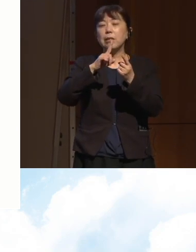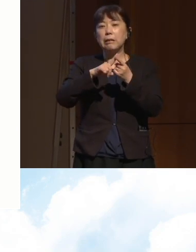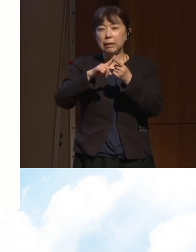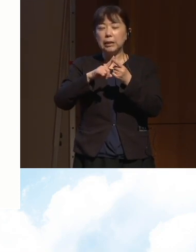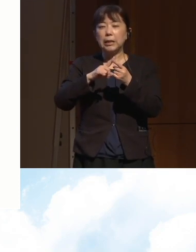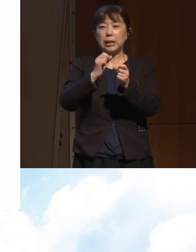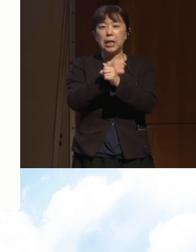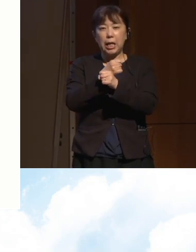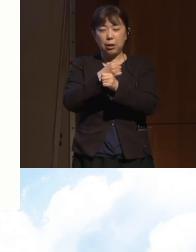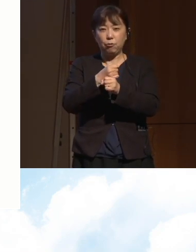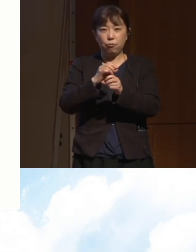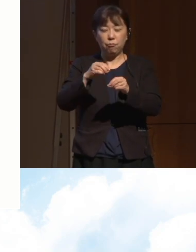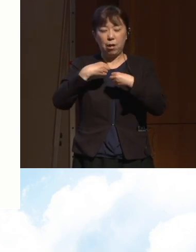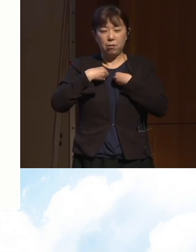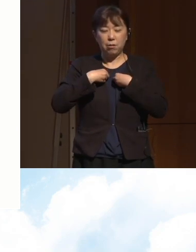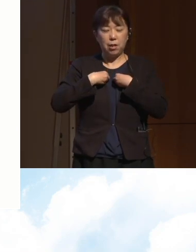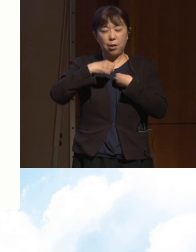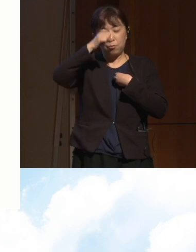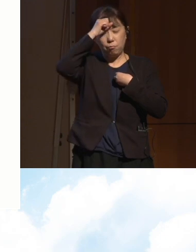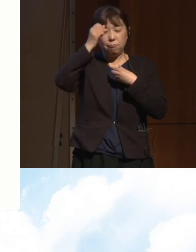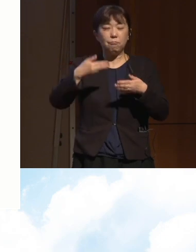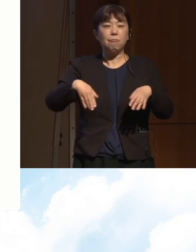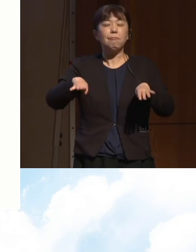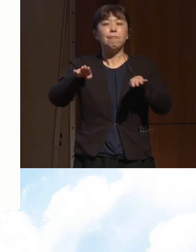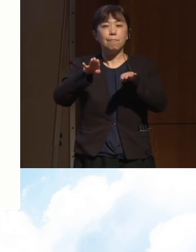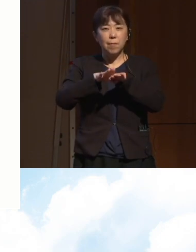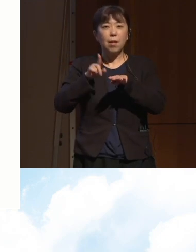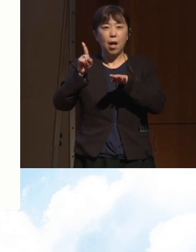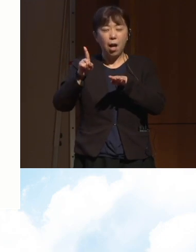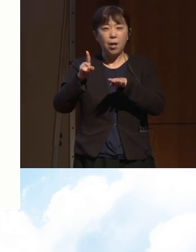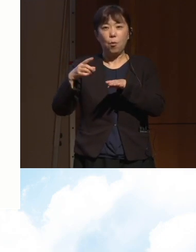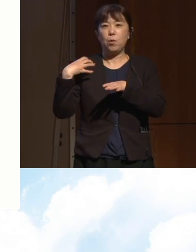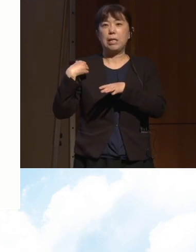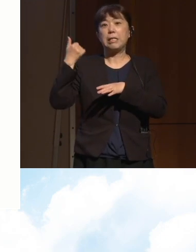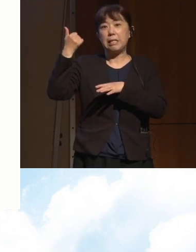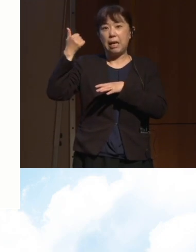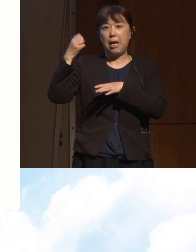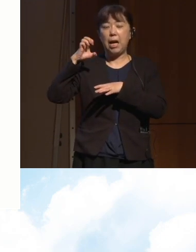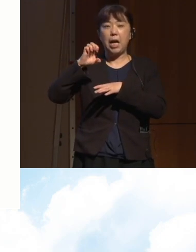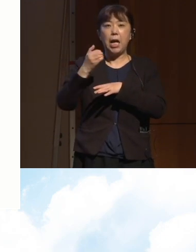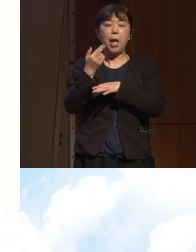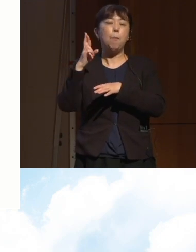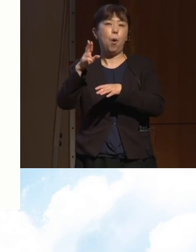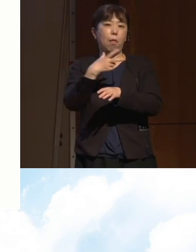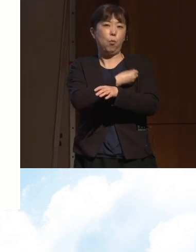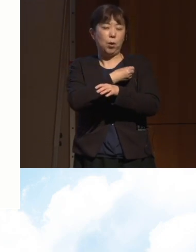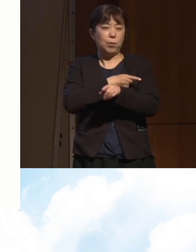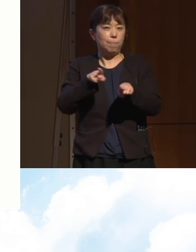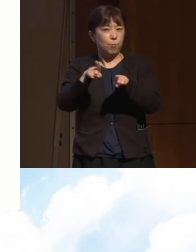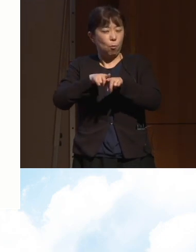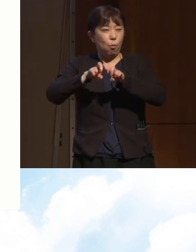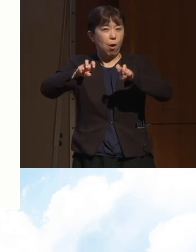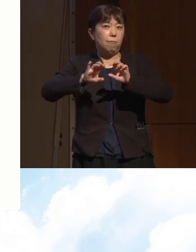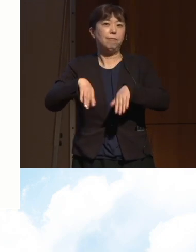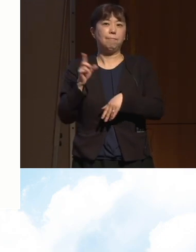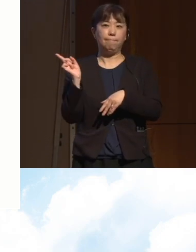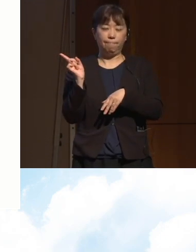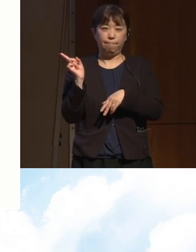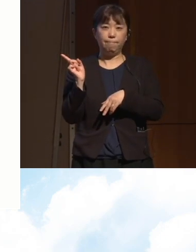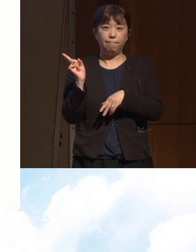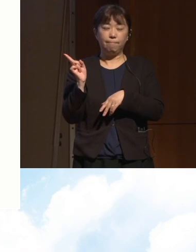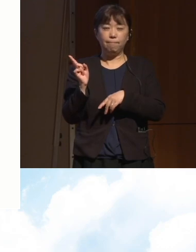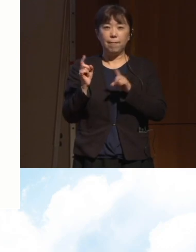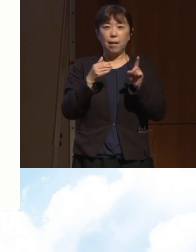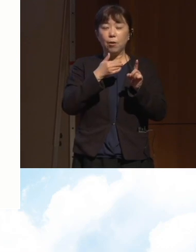1976. He's a co-discoverer of Ebola. And in 1995, there was a very large outbreak in Kikwit in